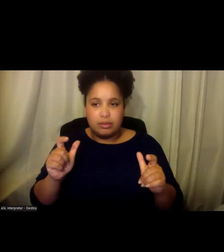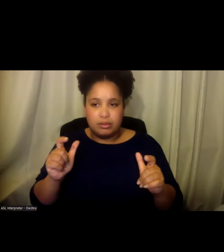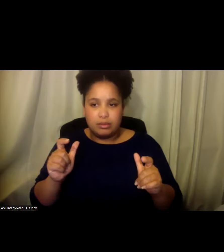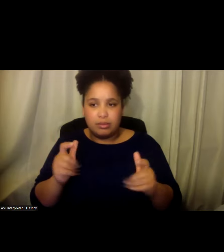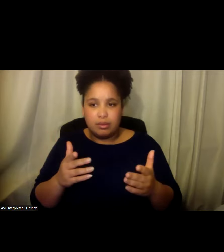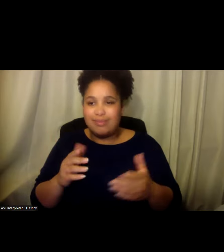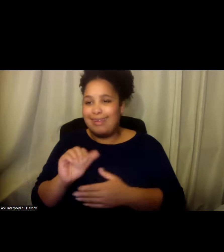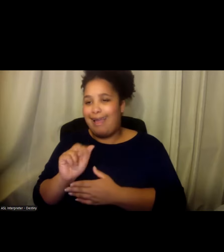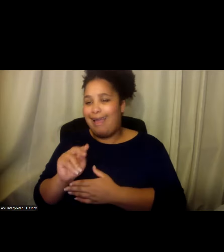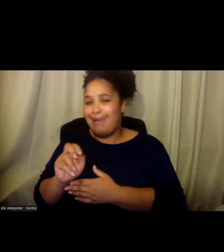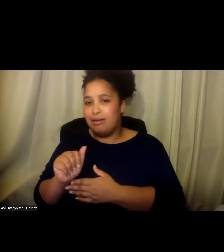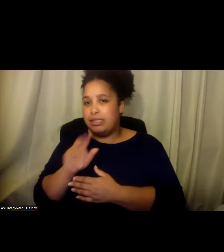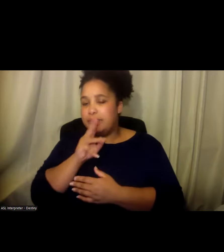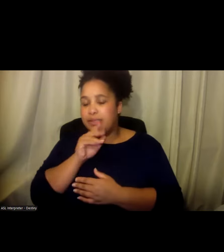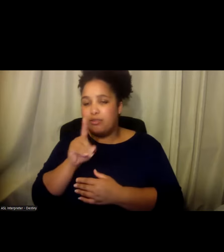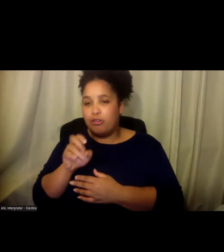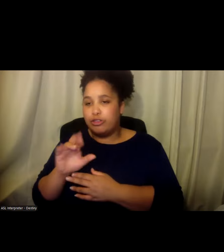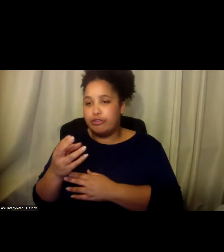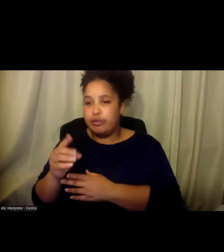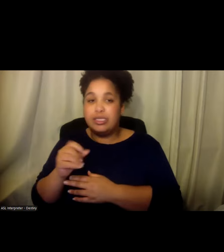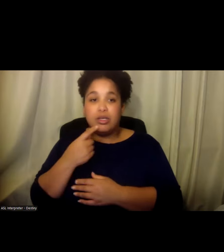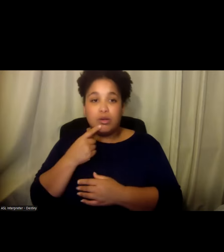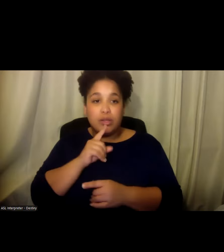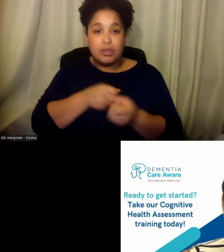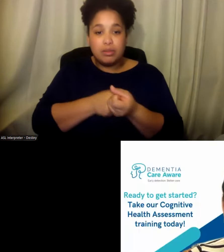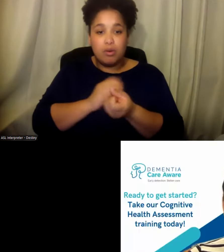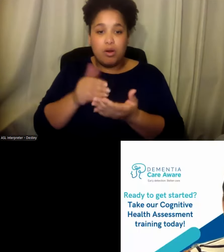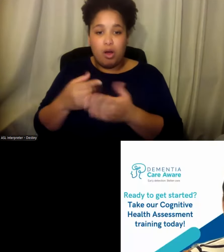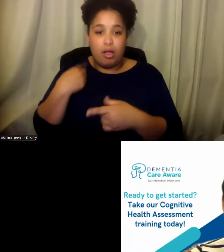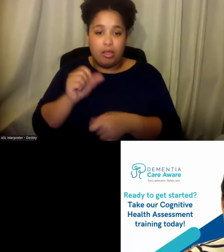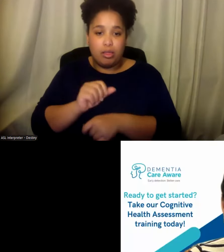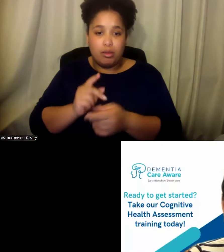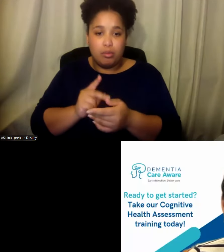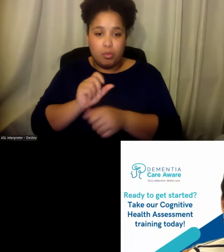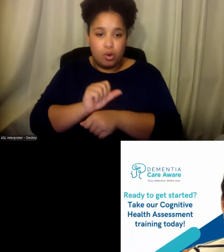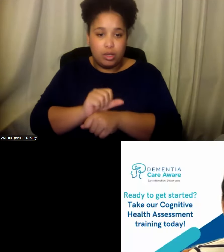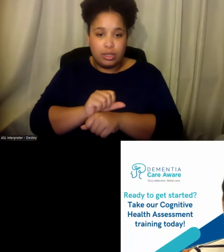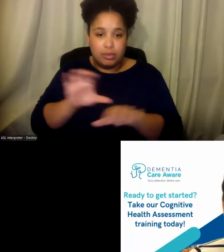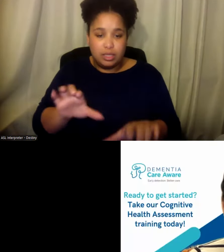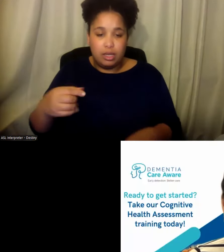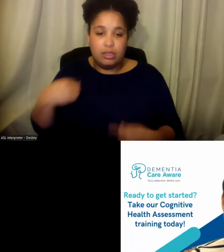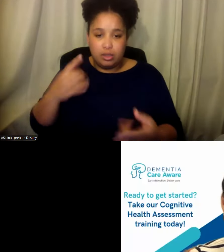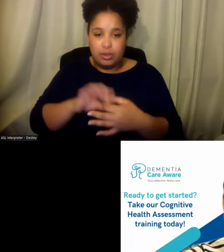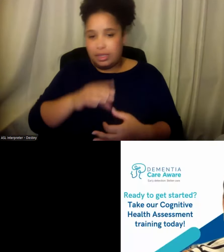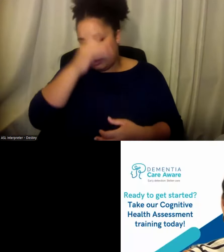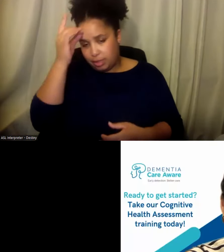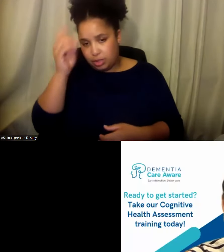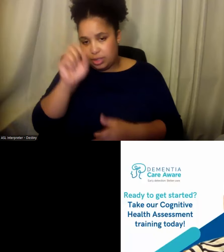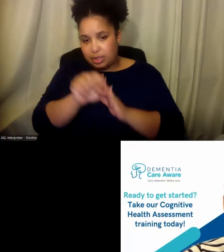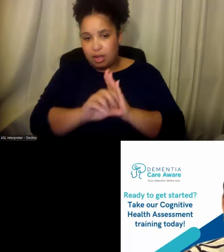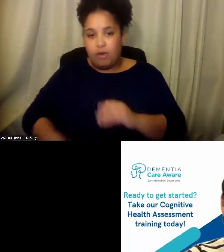to really support all the other work that's already been done for so long in dementia across the state. And that